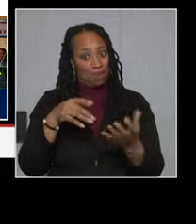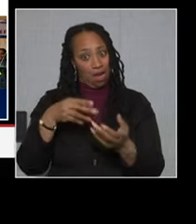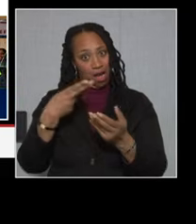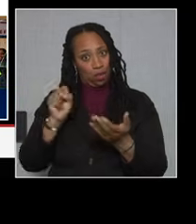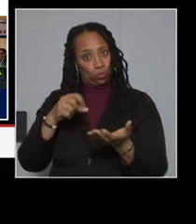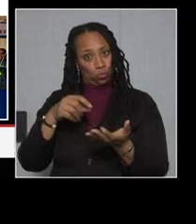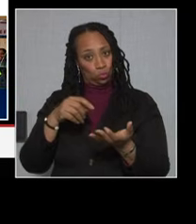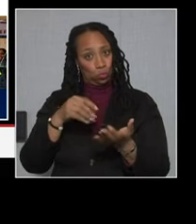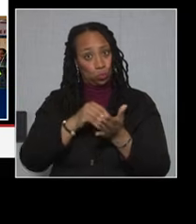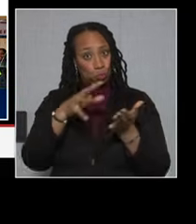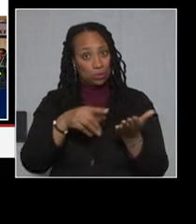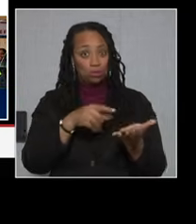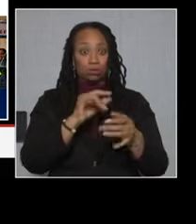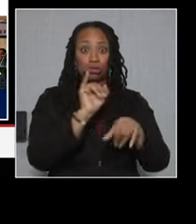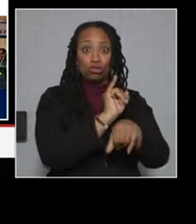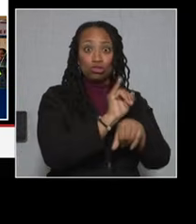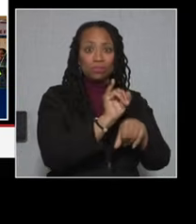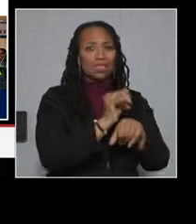provide recent